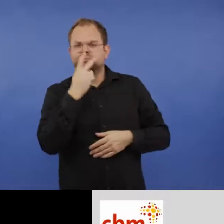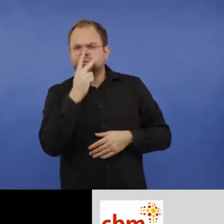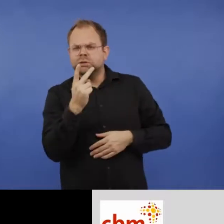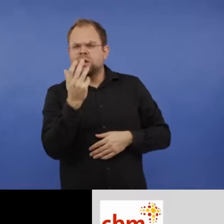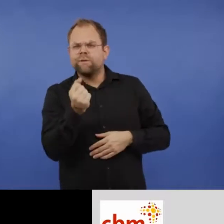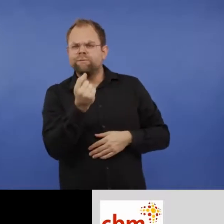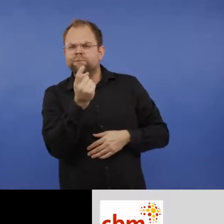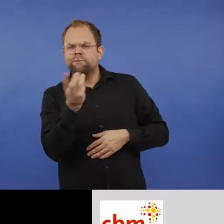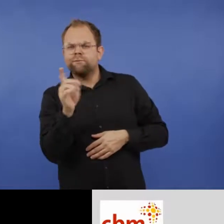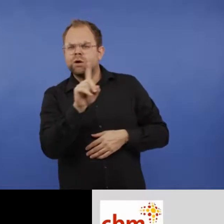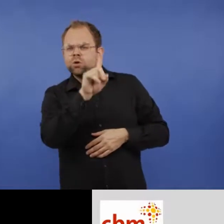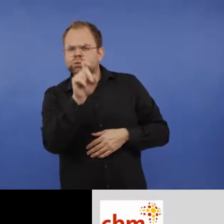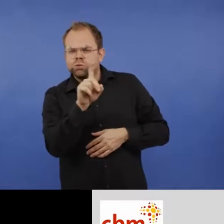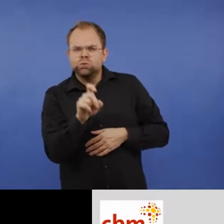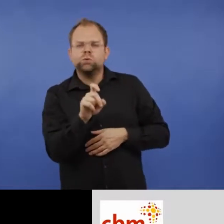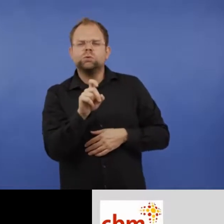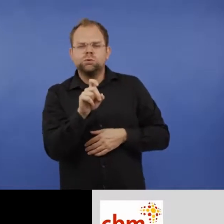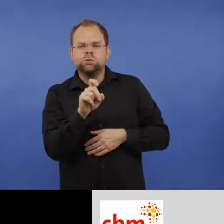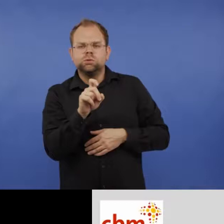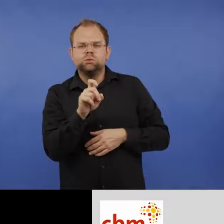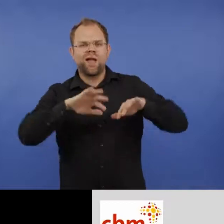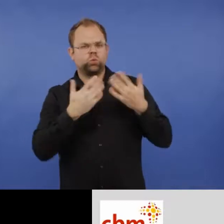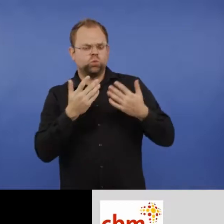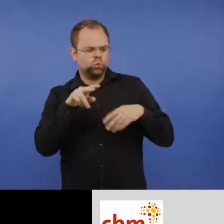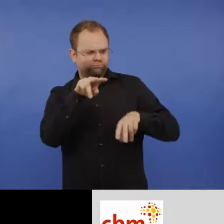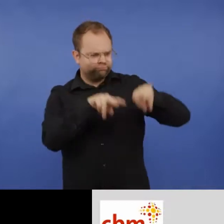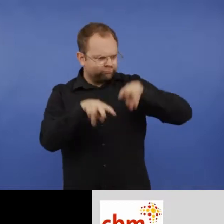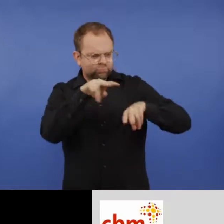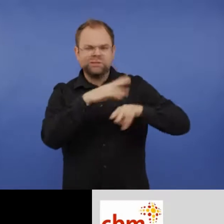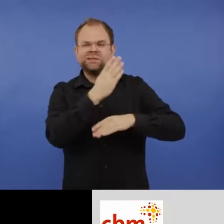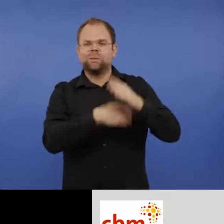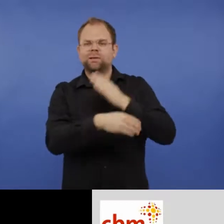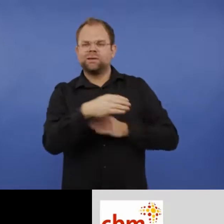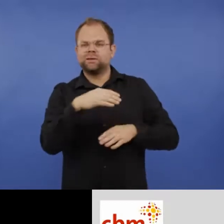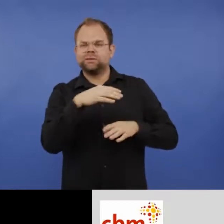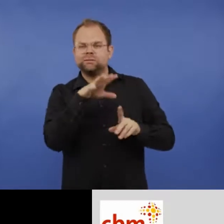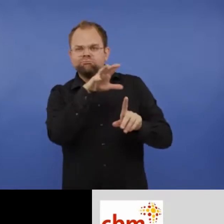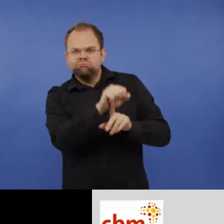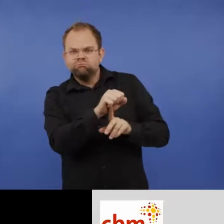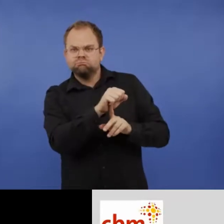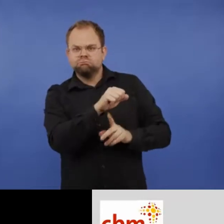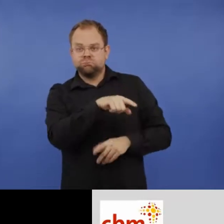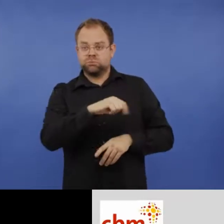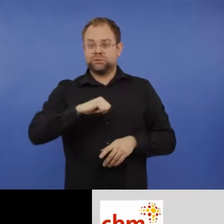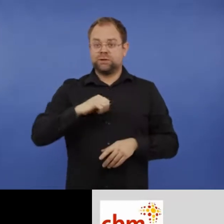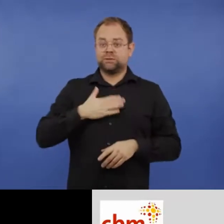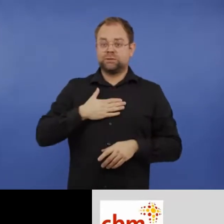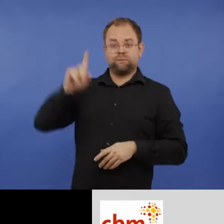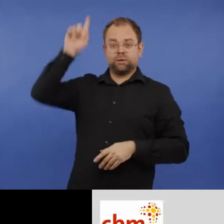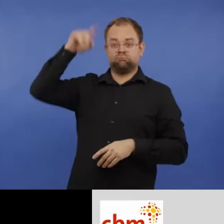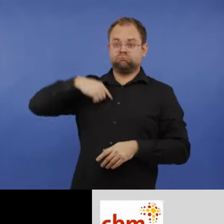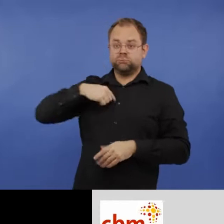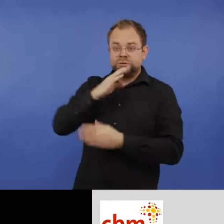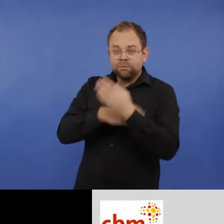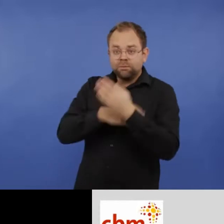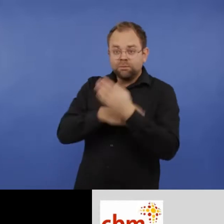by children with disabilities are similar to those presented. So I think there have been links placed in the chat box to the report you presented on,